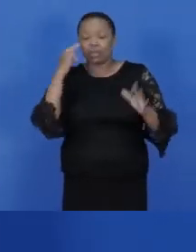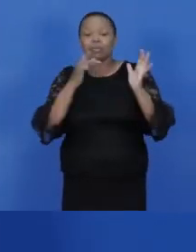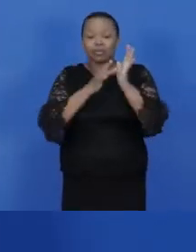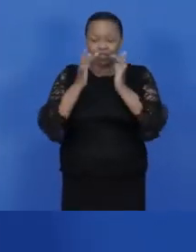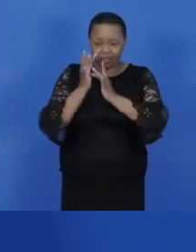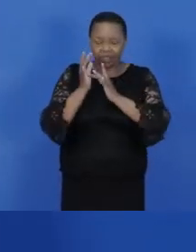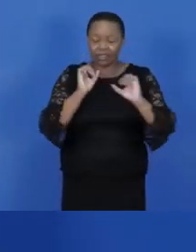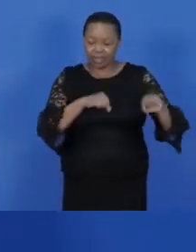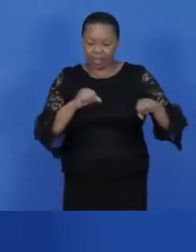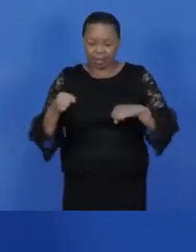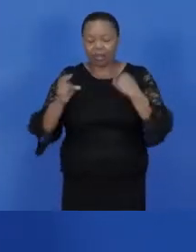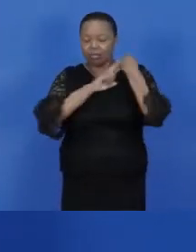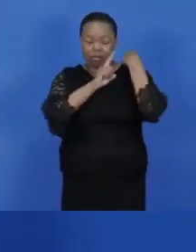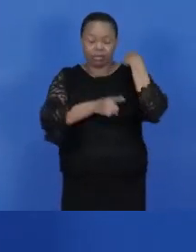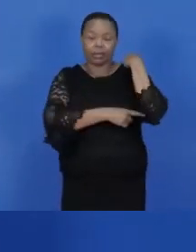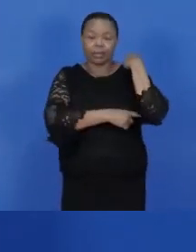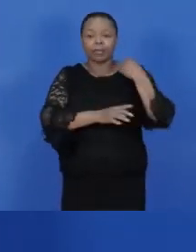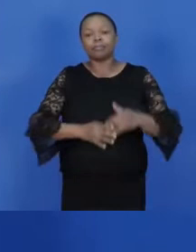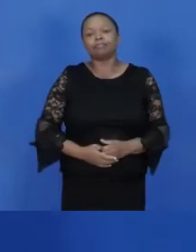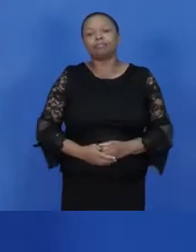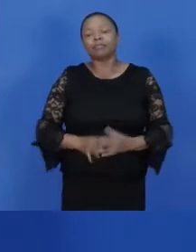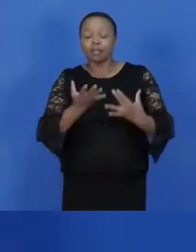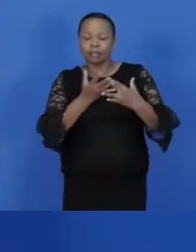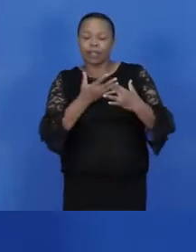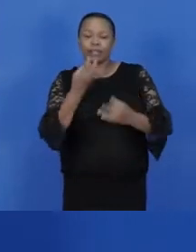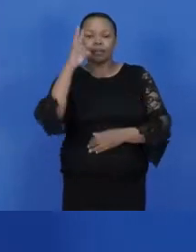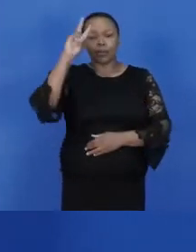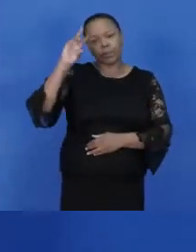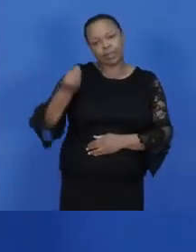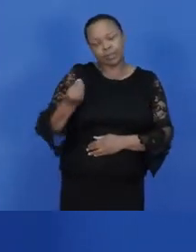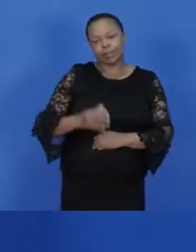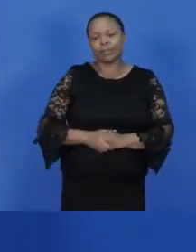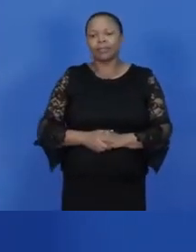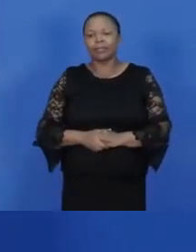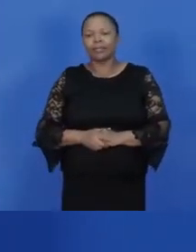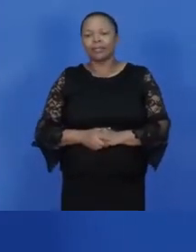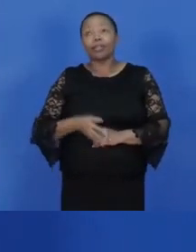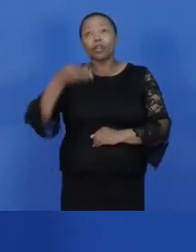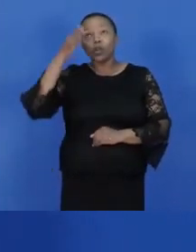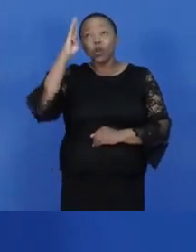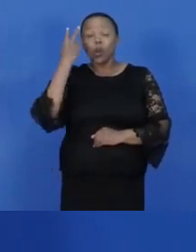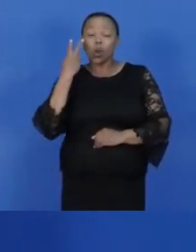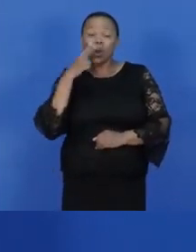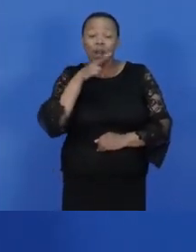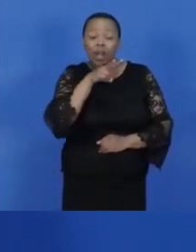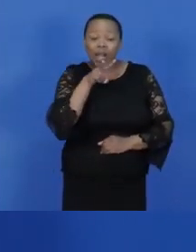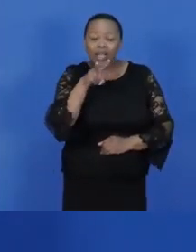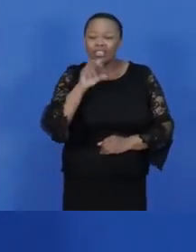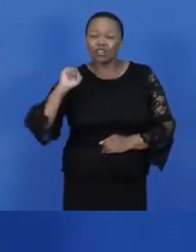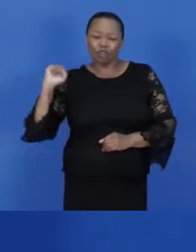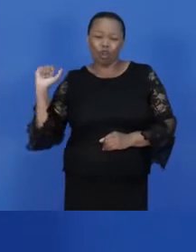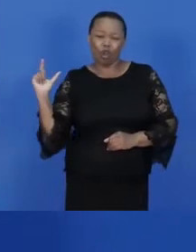of Jesus Christ, we pray. Amen. Lastly, verse 20. He guards all his bones.